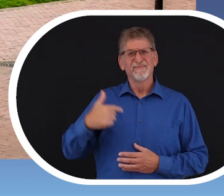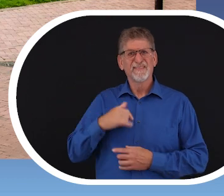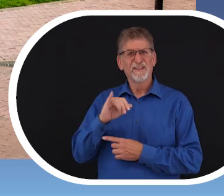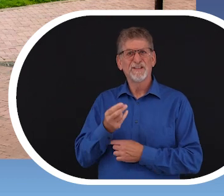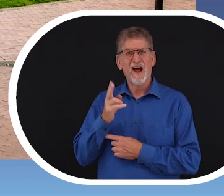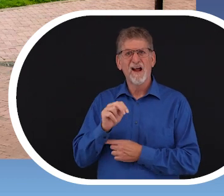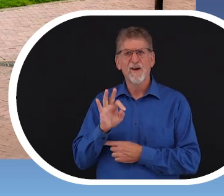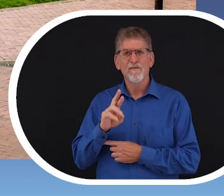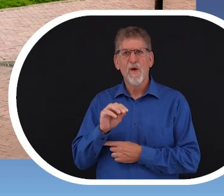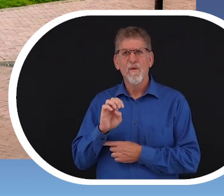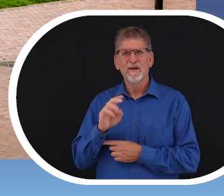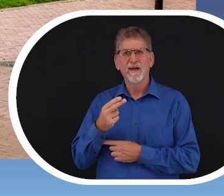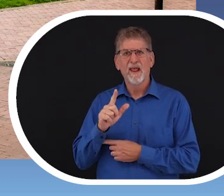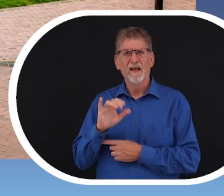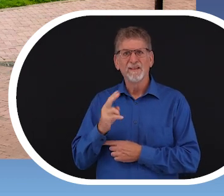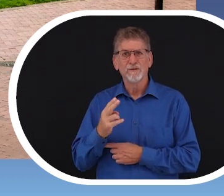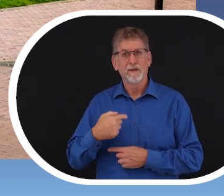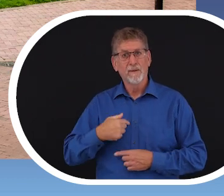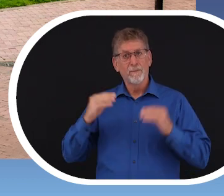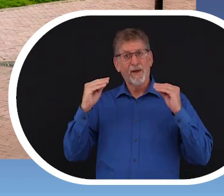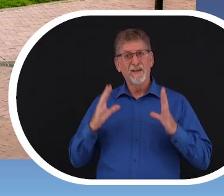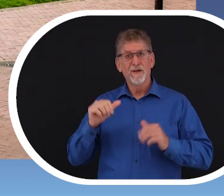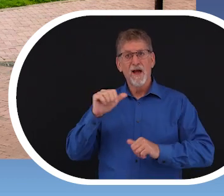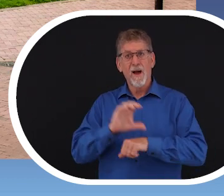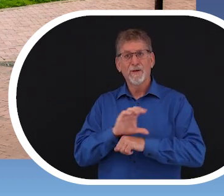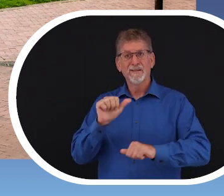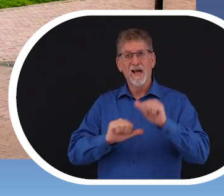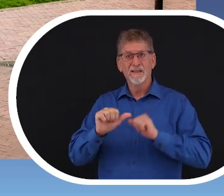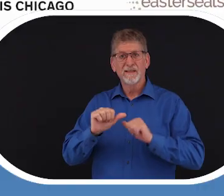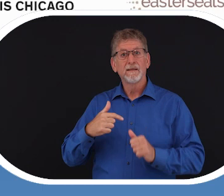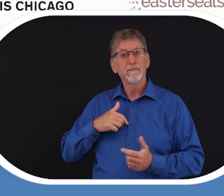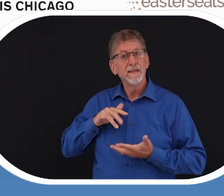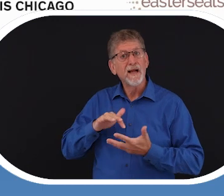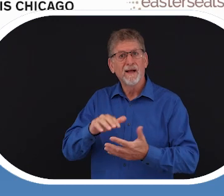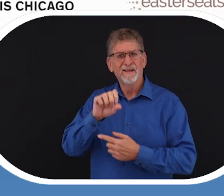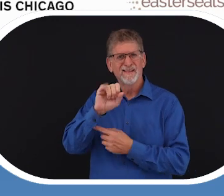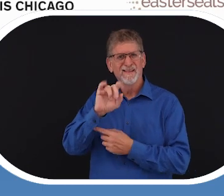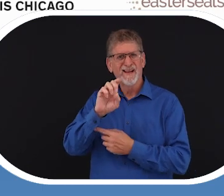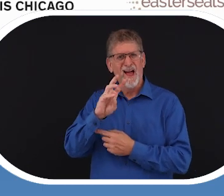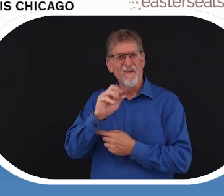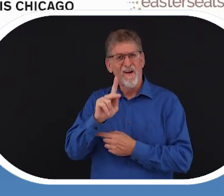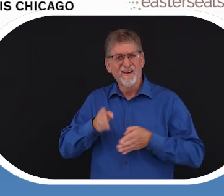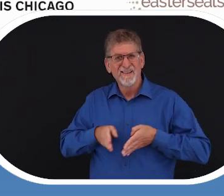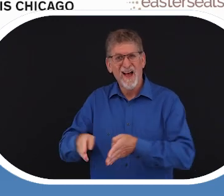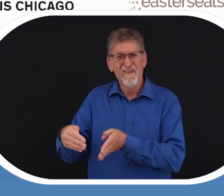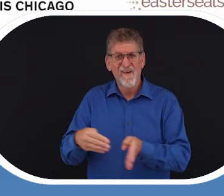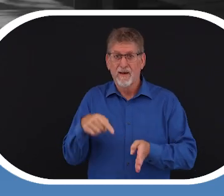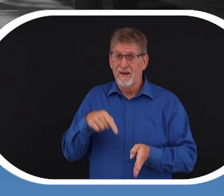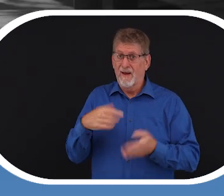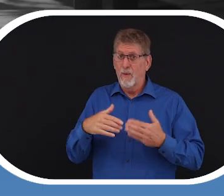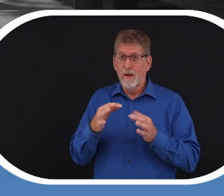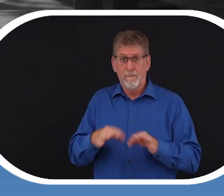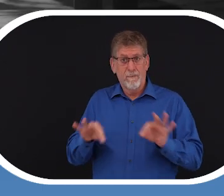Hi, I'm John Froelich, a professor in computer science, and I study sidewalks. Sidewalks are critical public infrastructure.